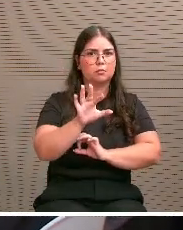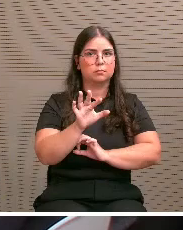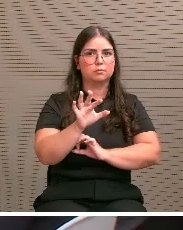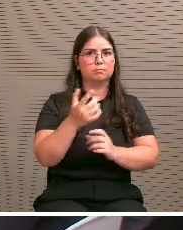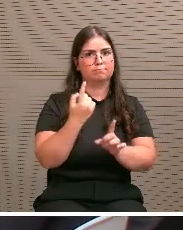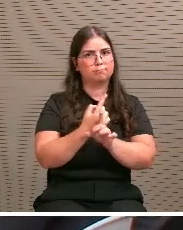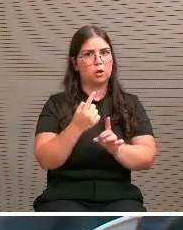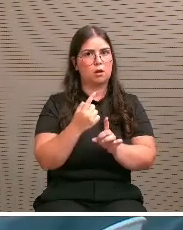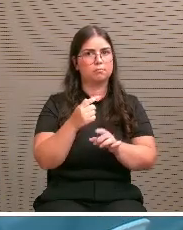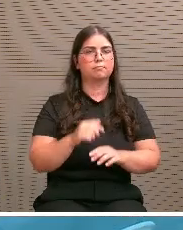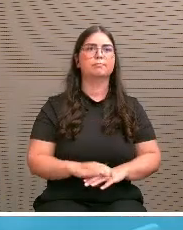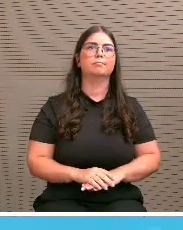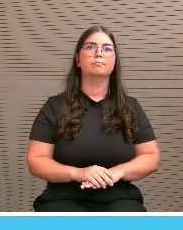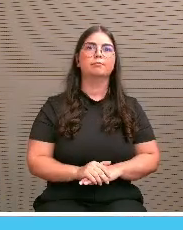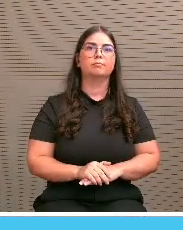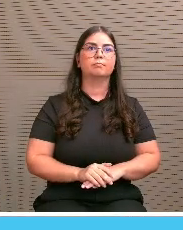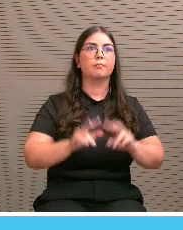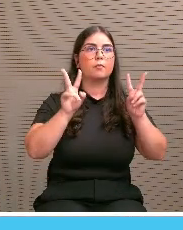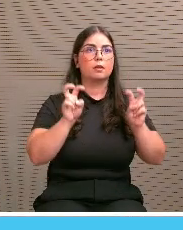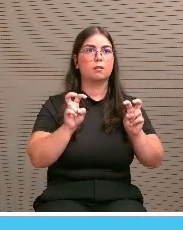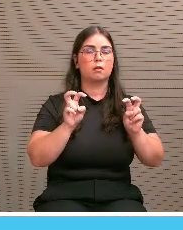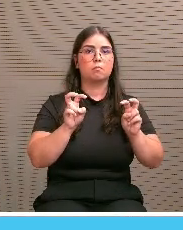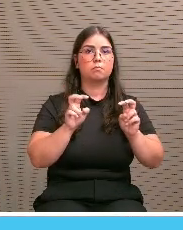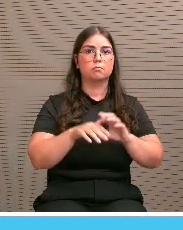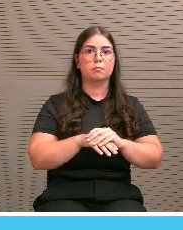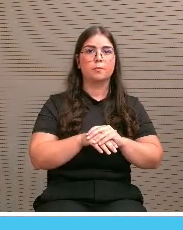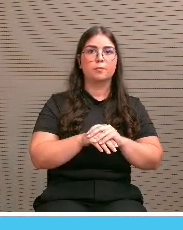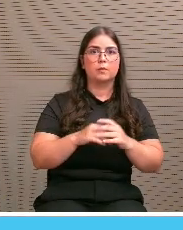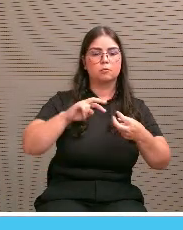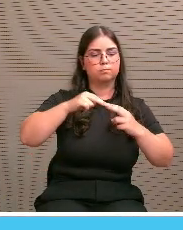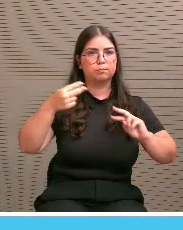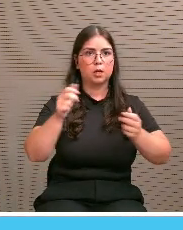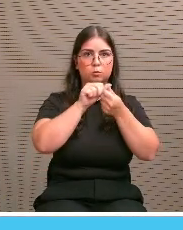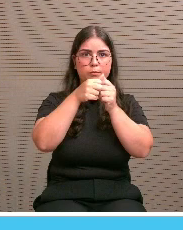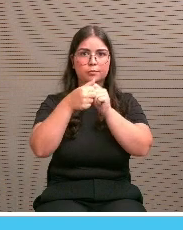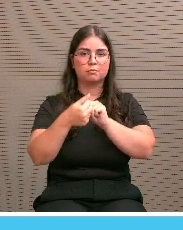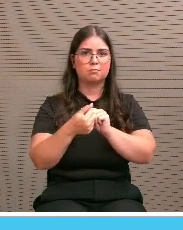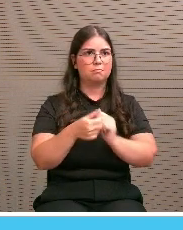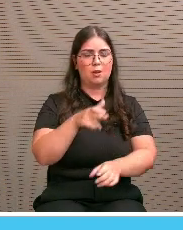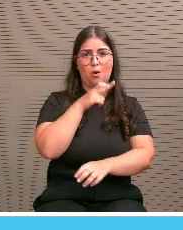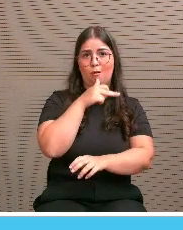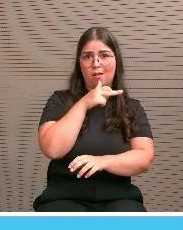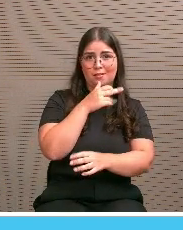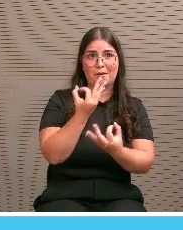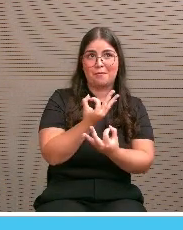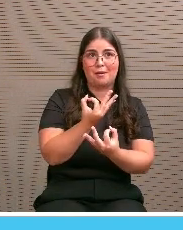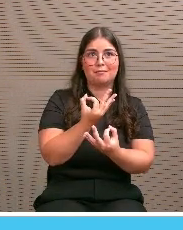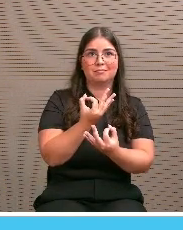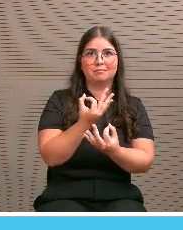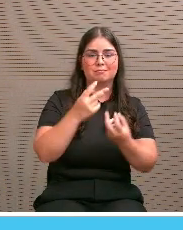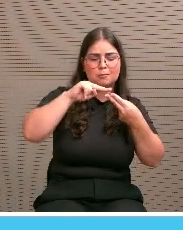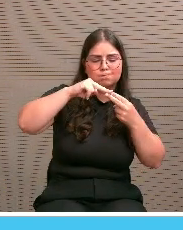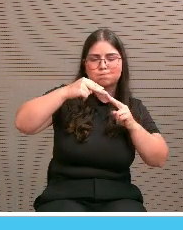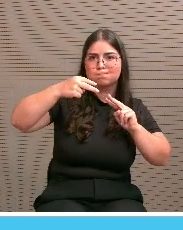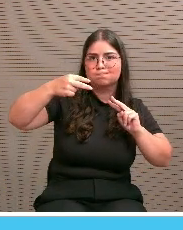The term genetically modified organism is really bad. There is no organism on this earth that